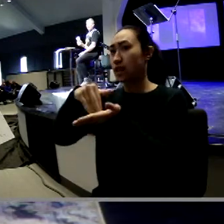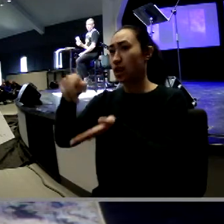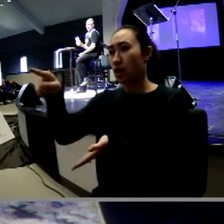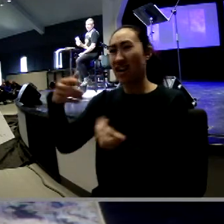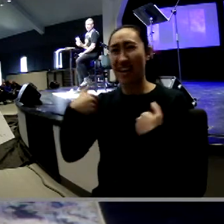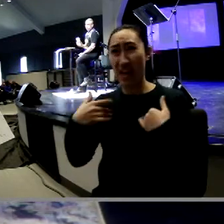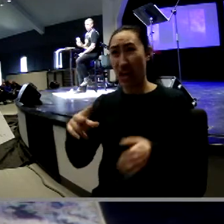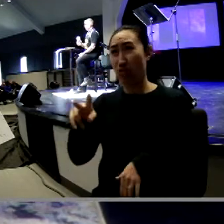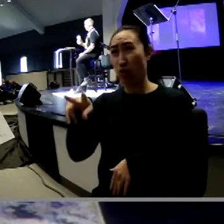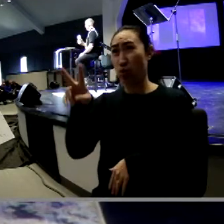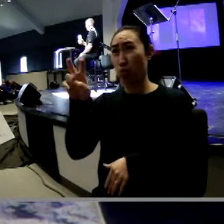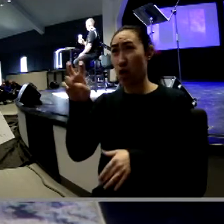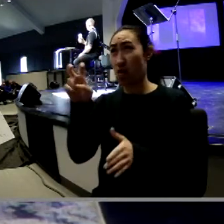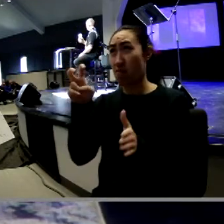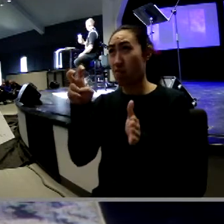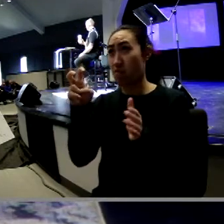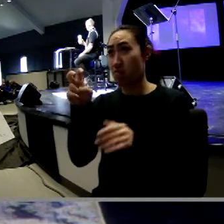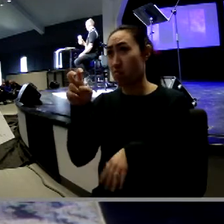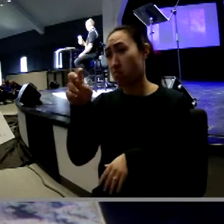was kind of a dream come true.